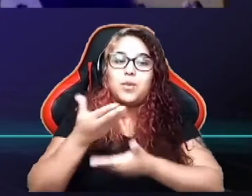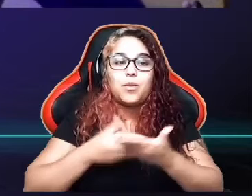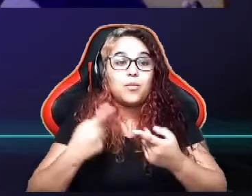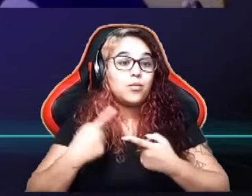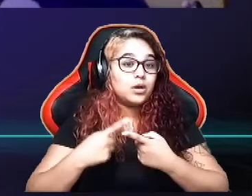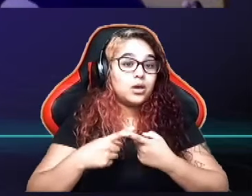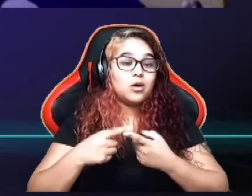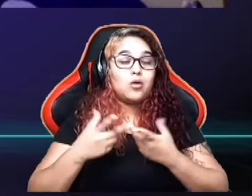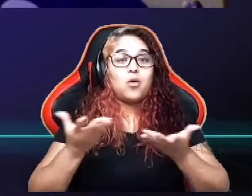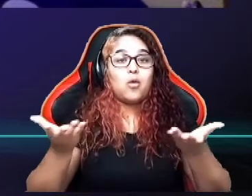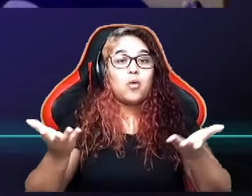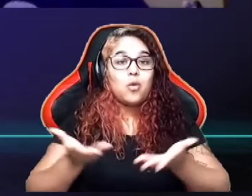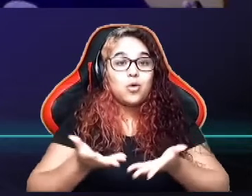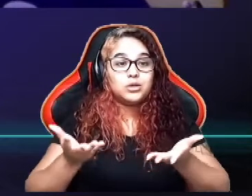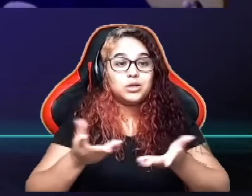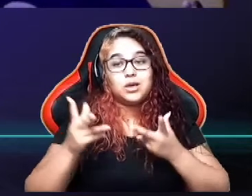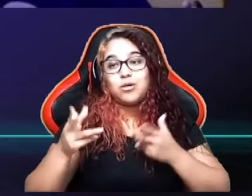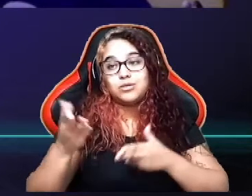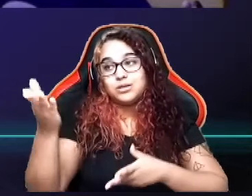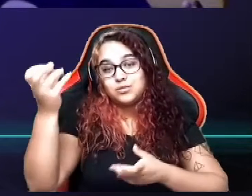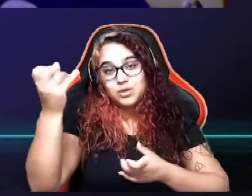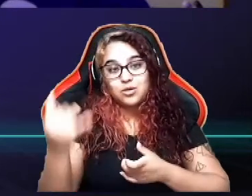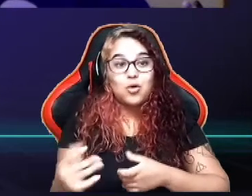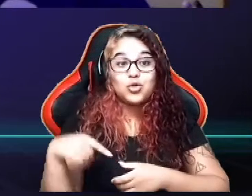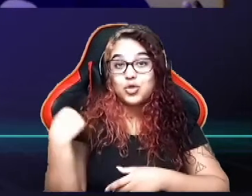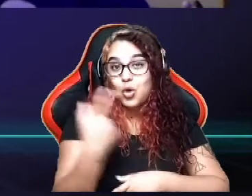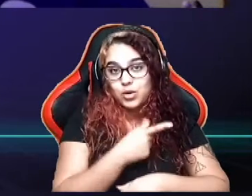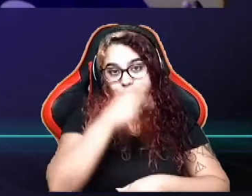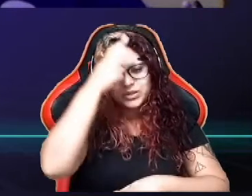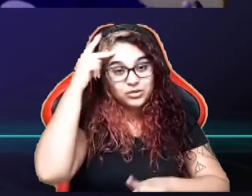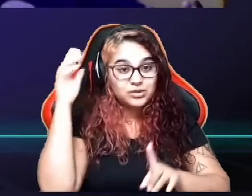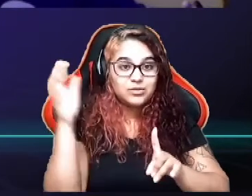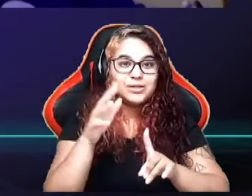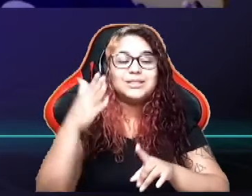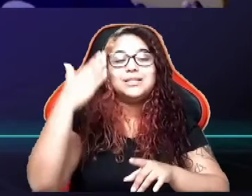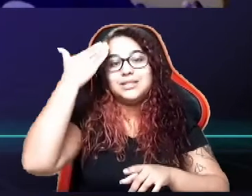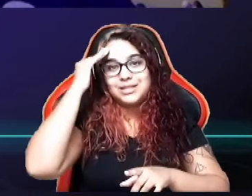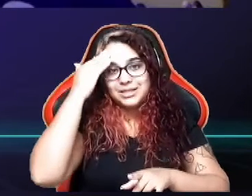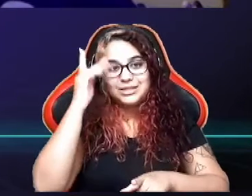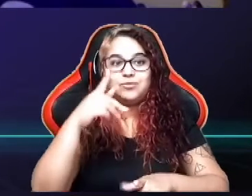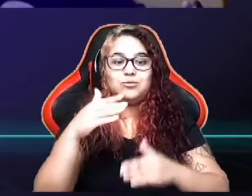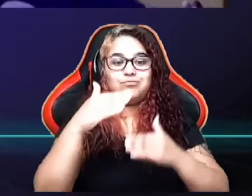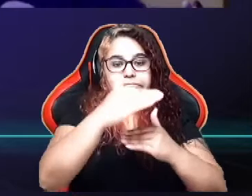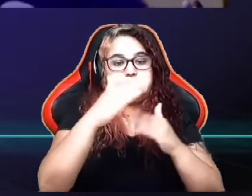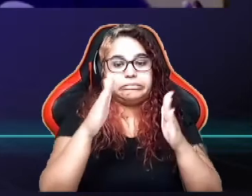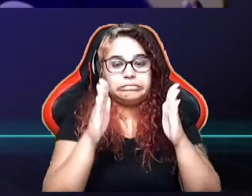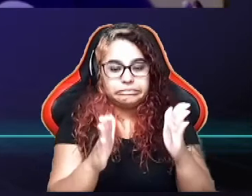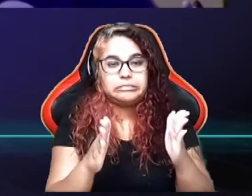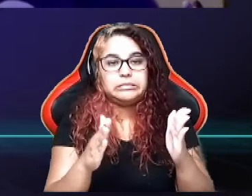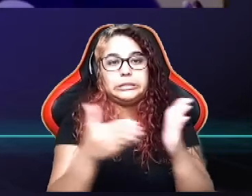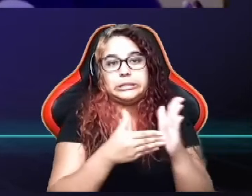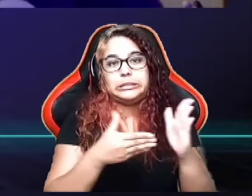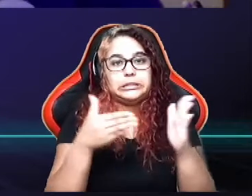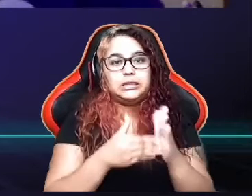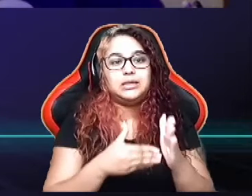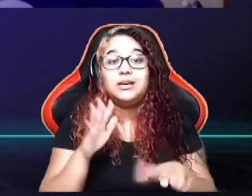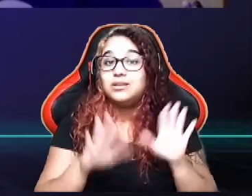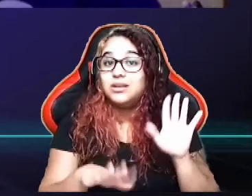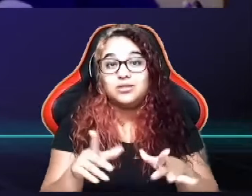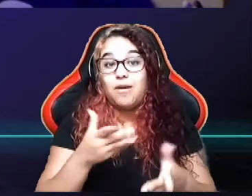watchers. So it's tough. As you said, as influencers, we understand that usually when we get